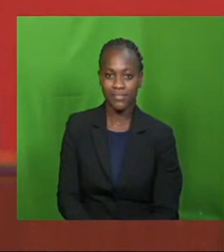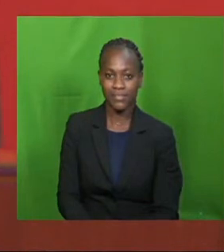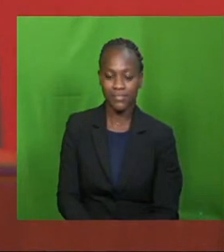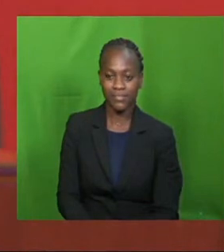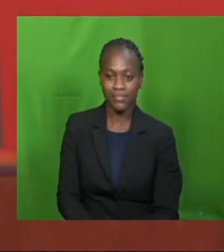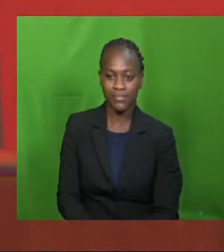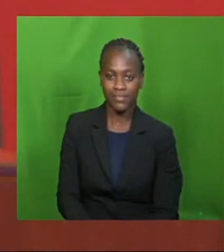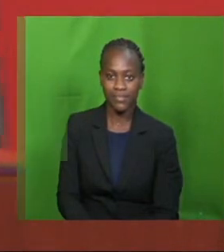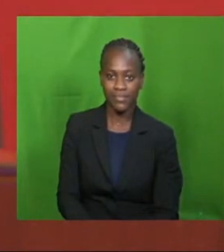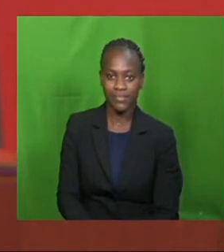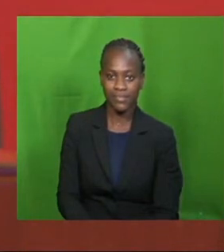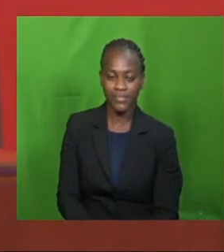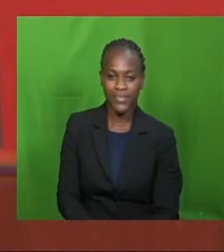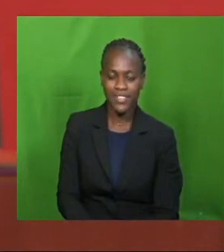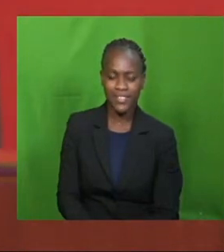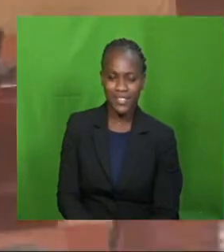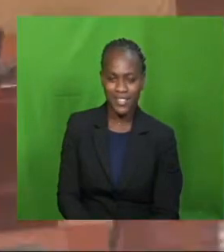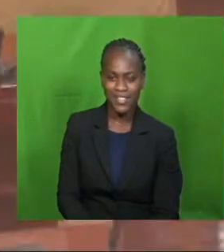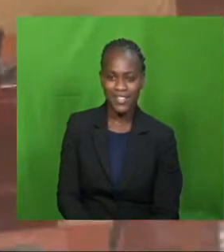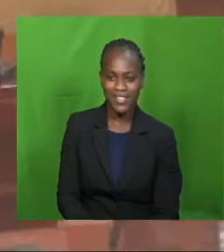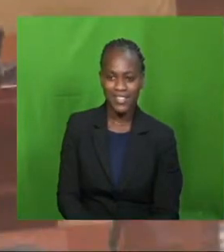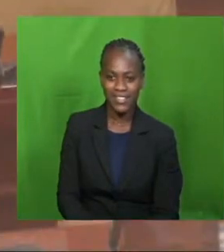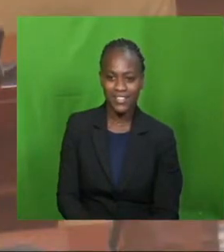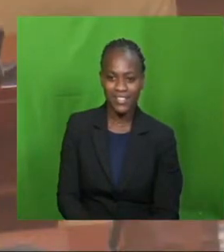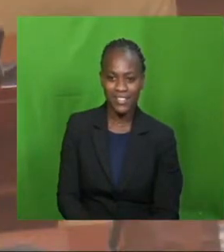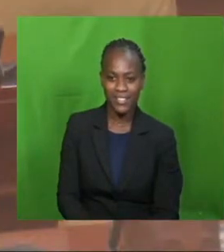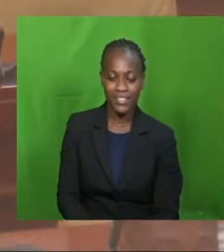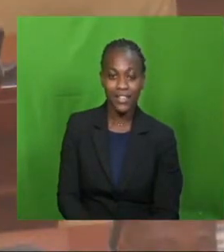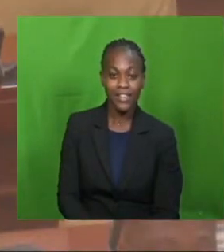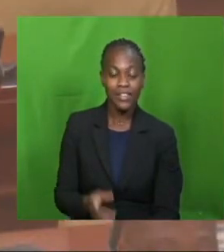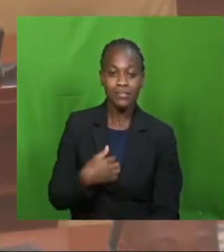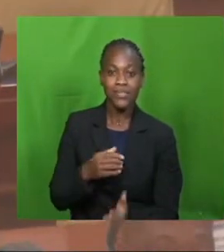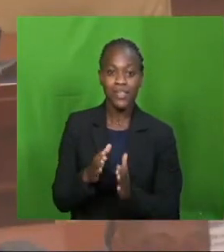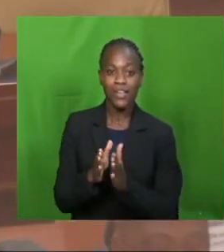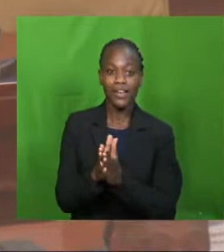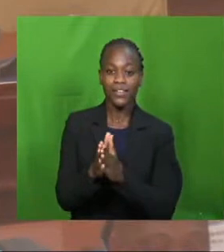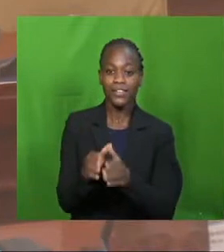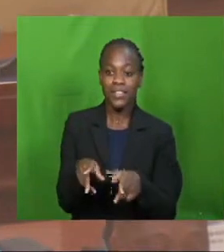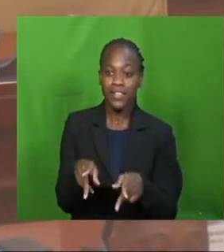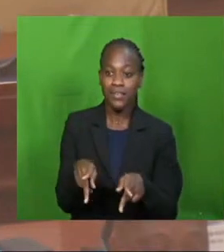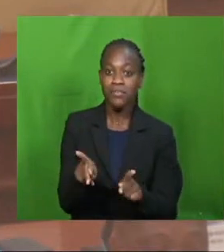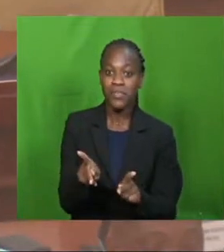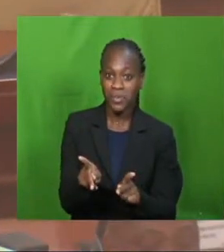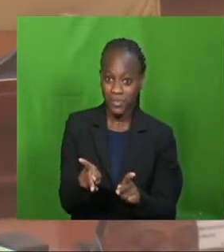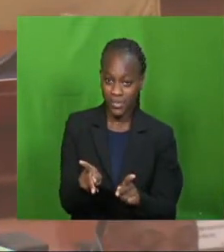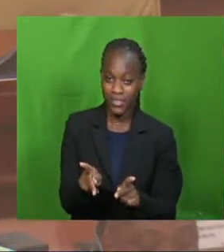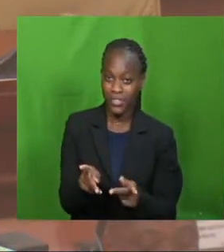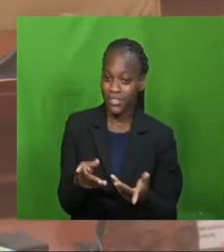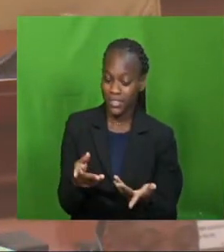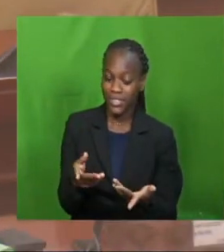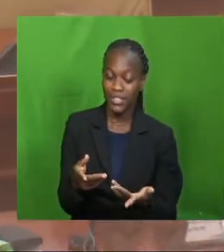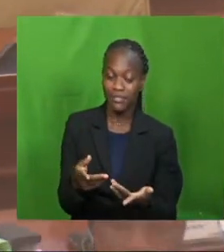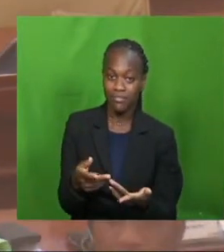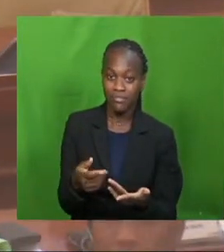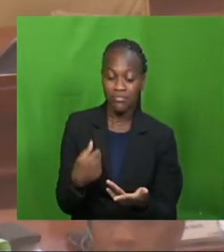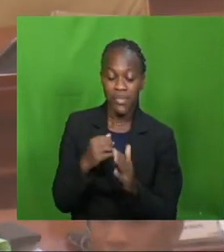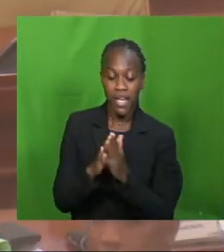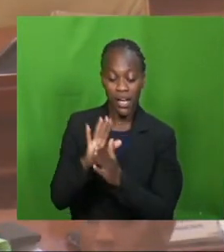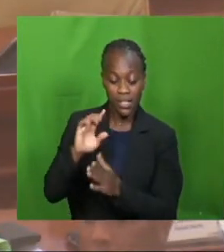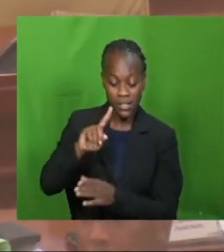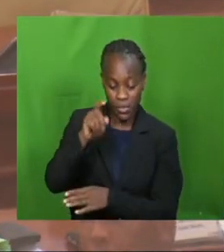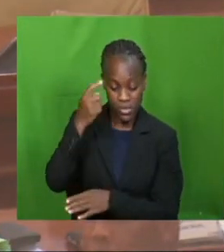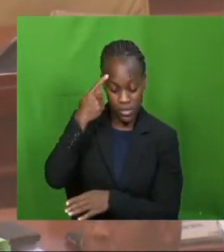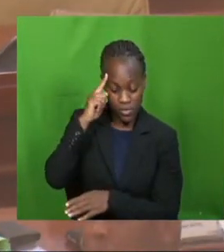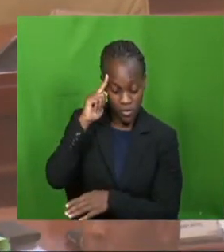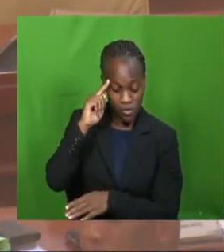Speaker, thank you. Speaker, I rise to ask your leave to add the authority of the member for Medina